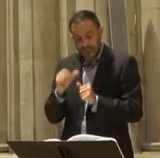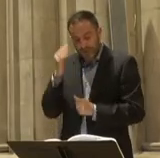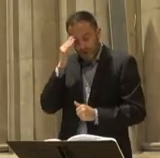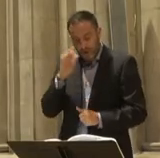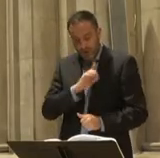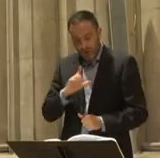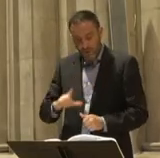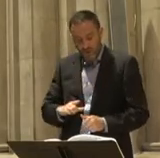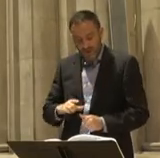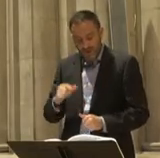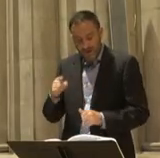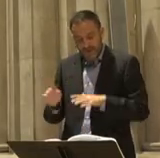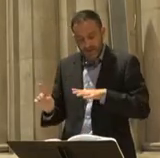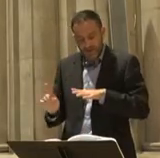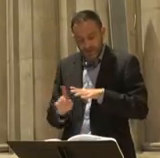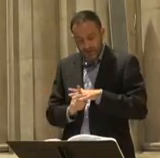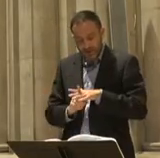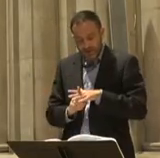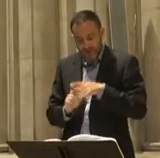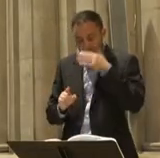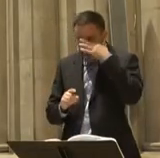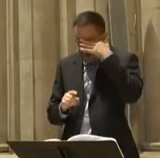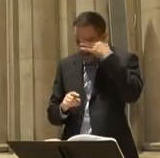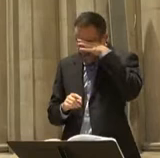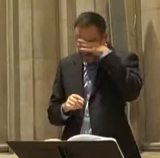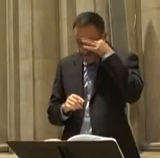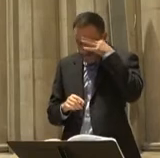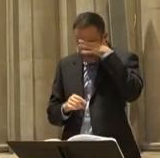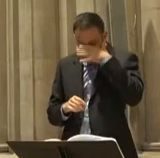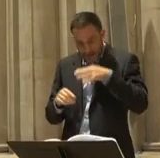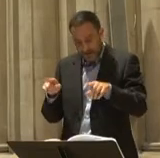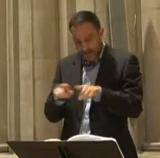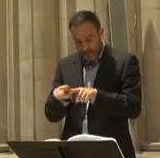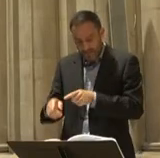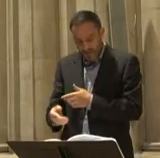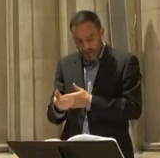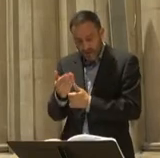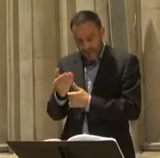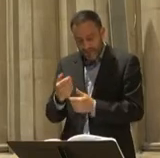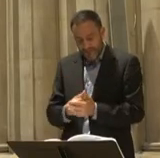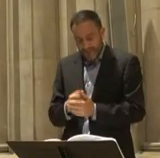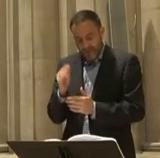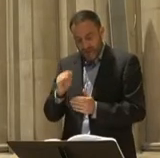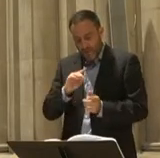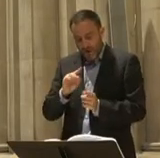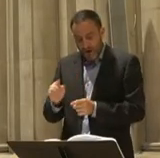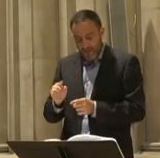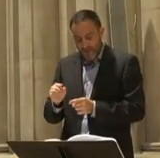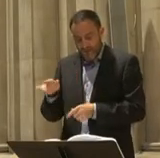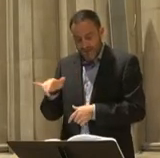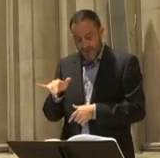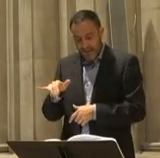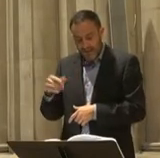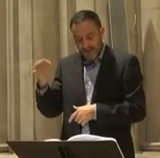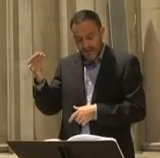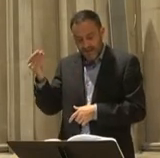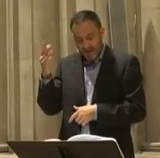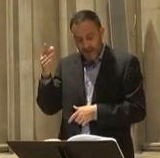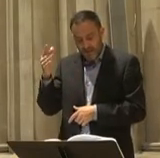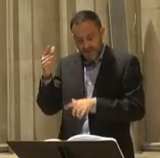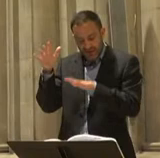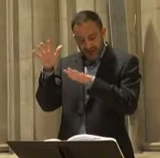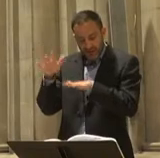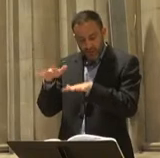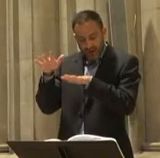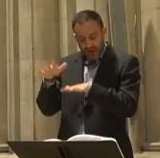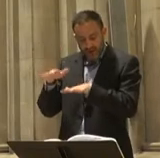the Lord. His appearing is as sure as the dawn. He will come to us like the showers, like